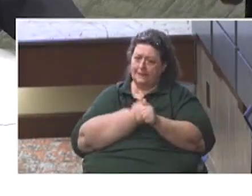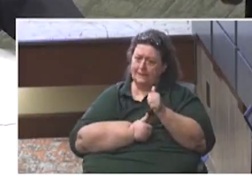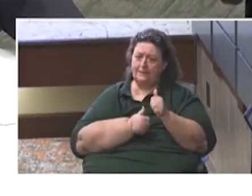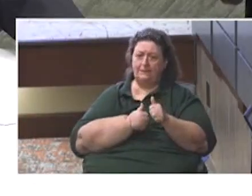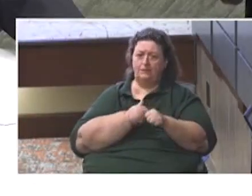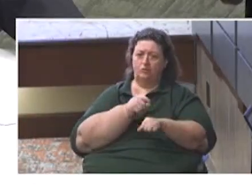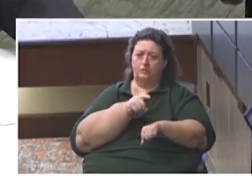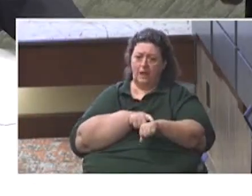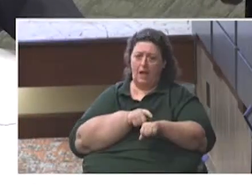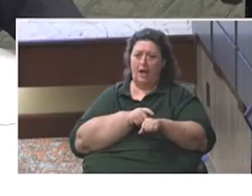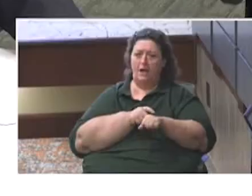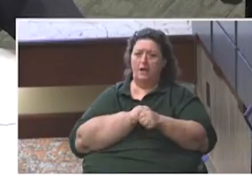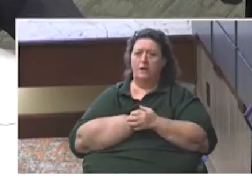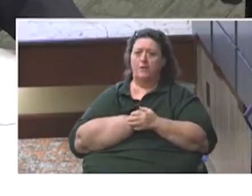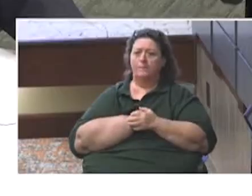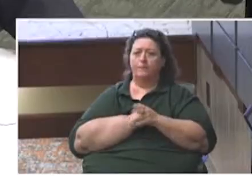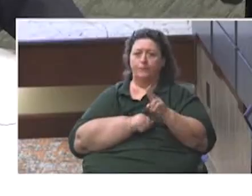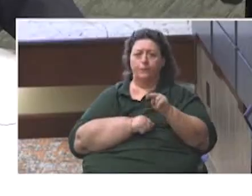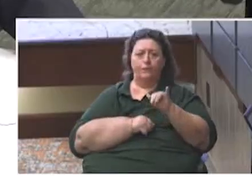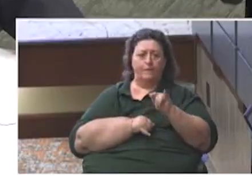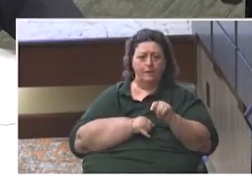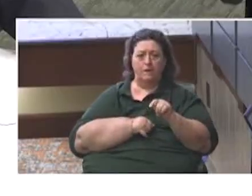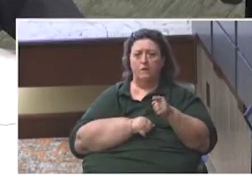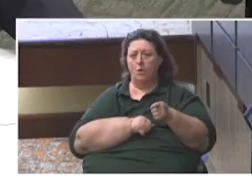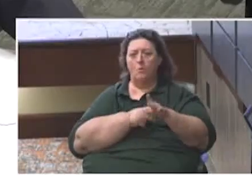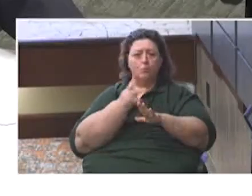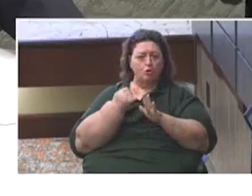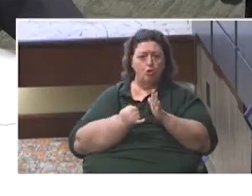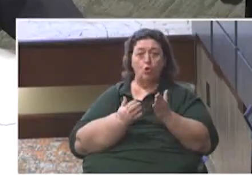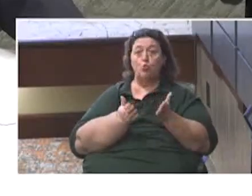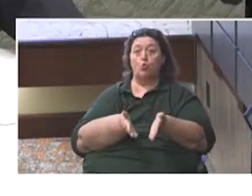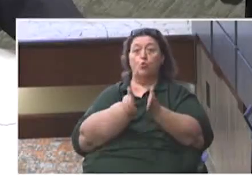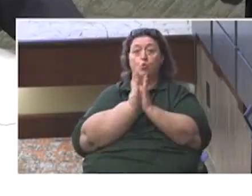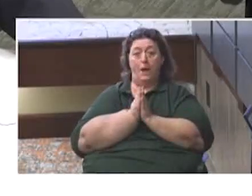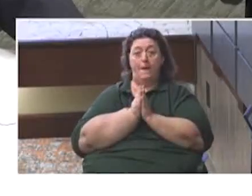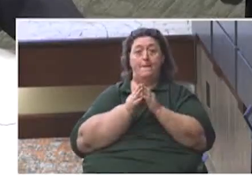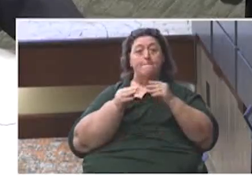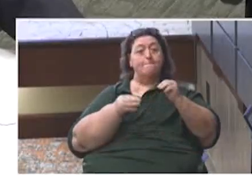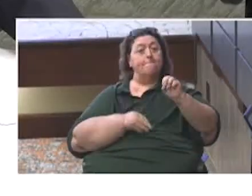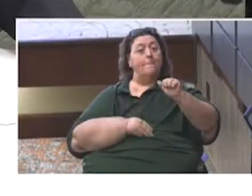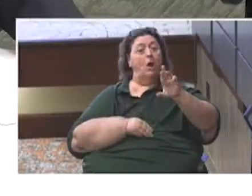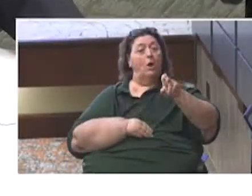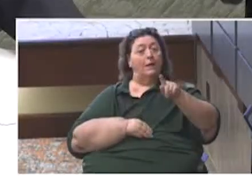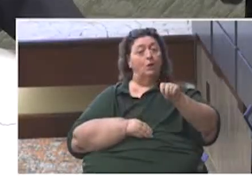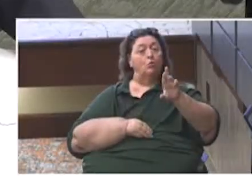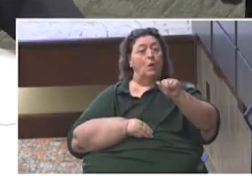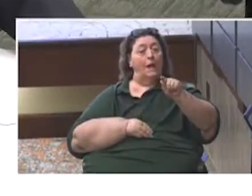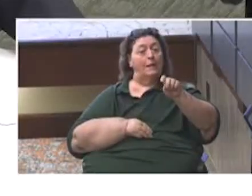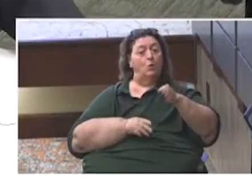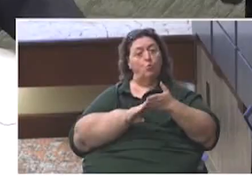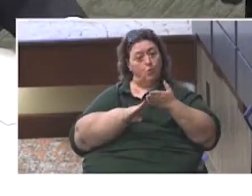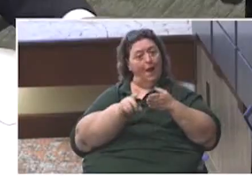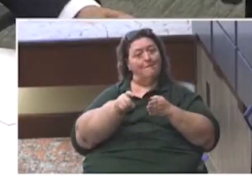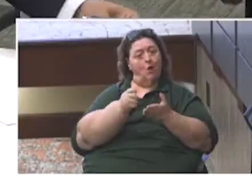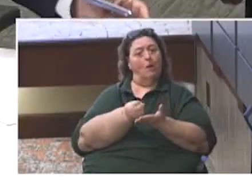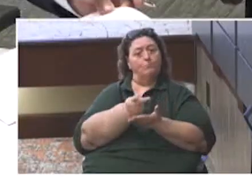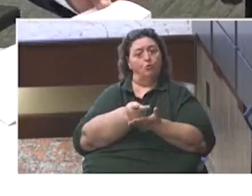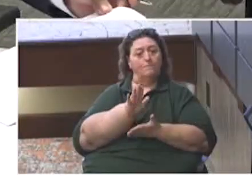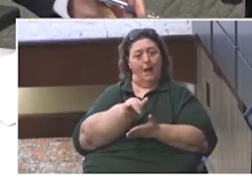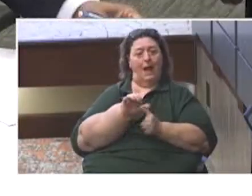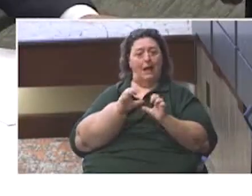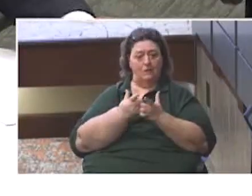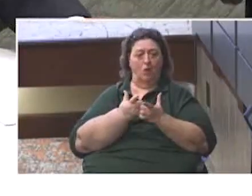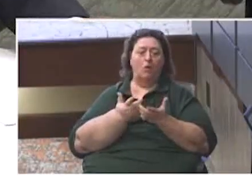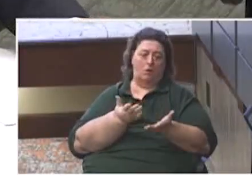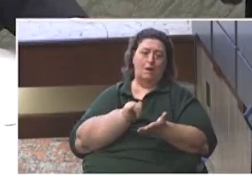that a unit, a project would request a market rate waiver, that would have to be approved by council as